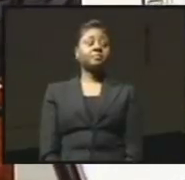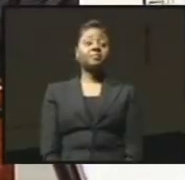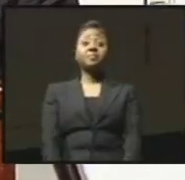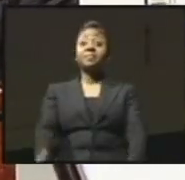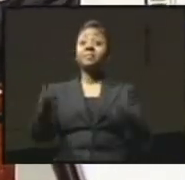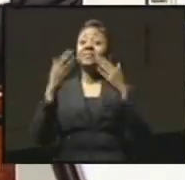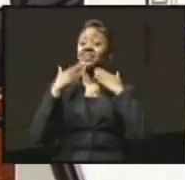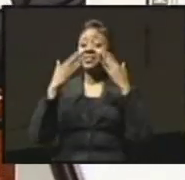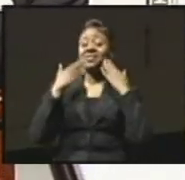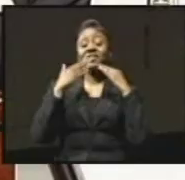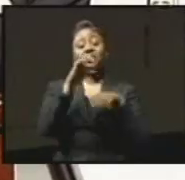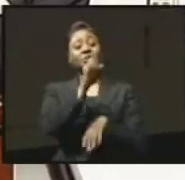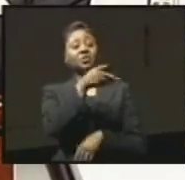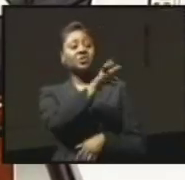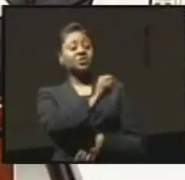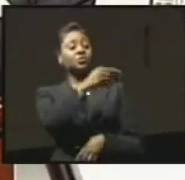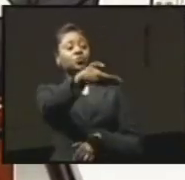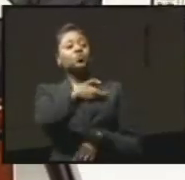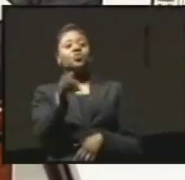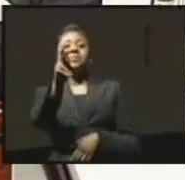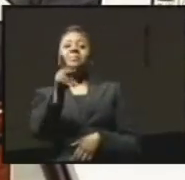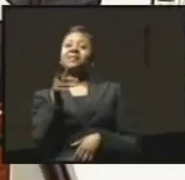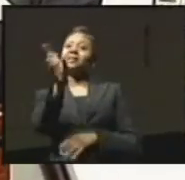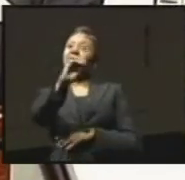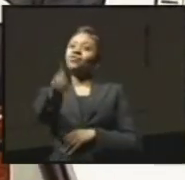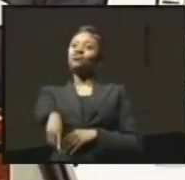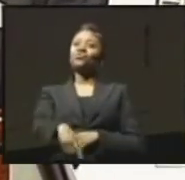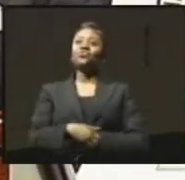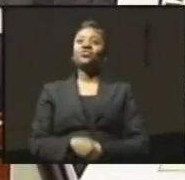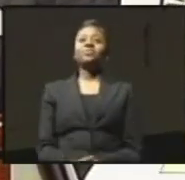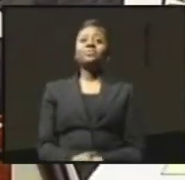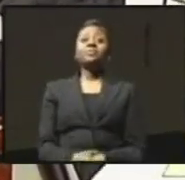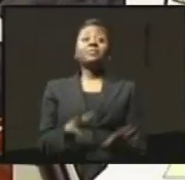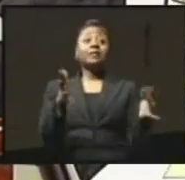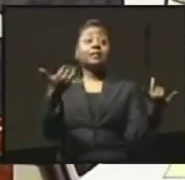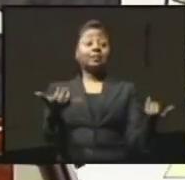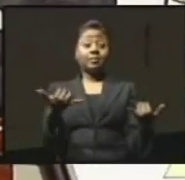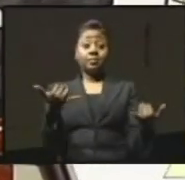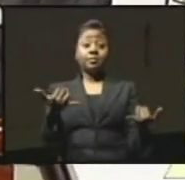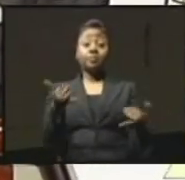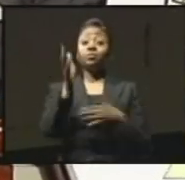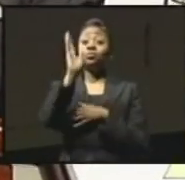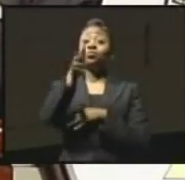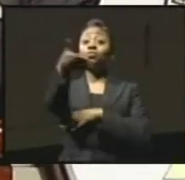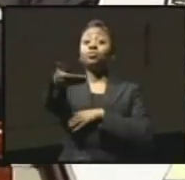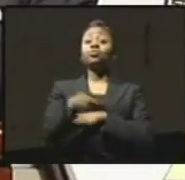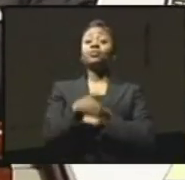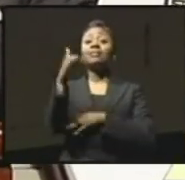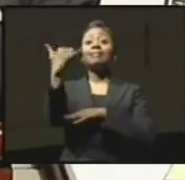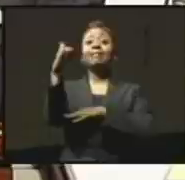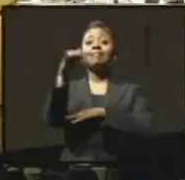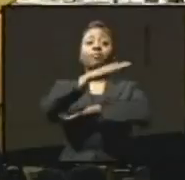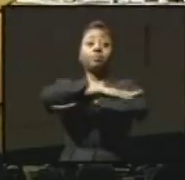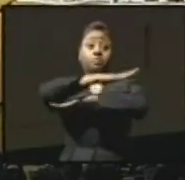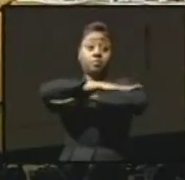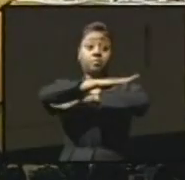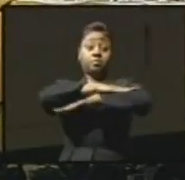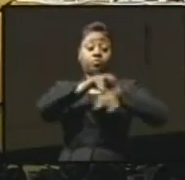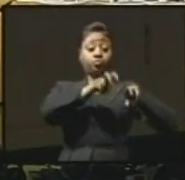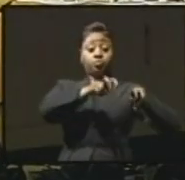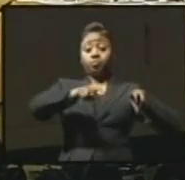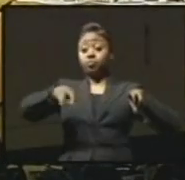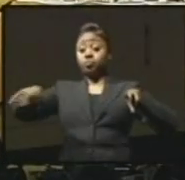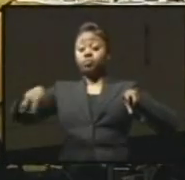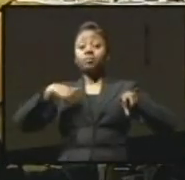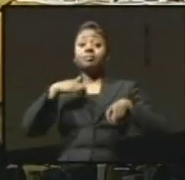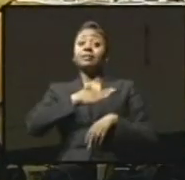Thank you, Shawn, and welcome back to Detroit. At this time, we will introduce the yellow dais, and we would like for